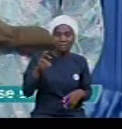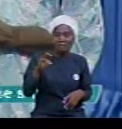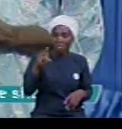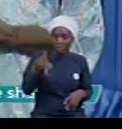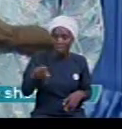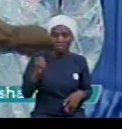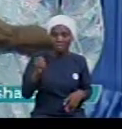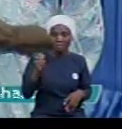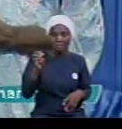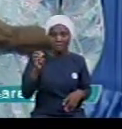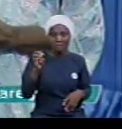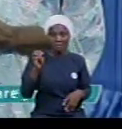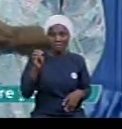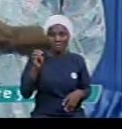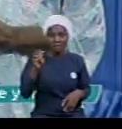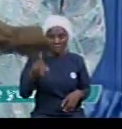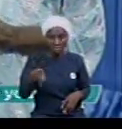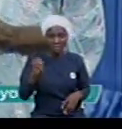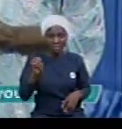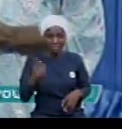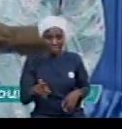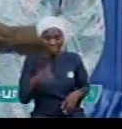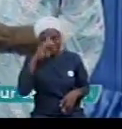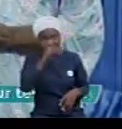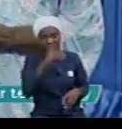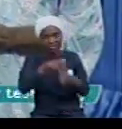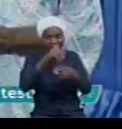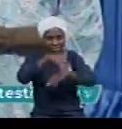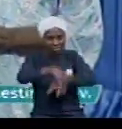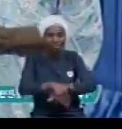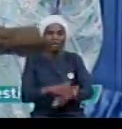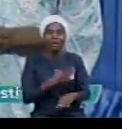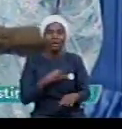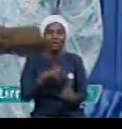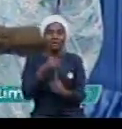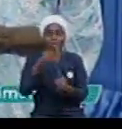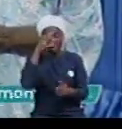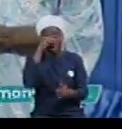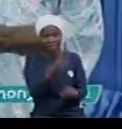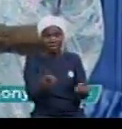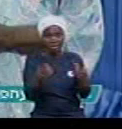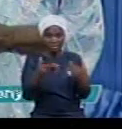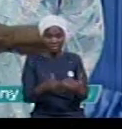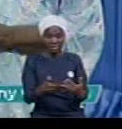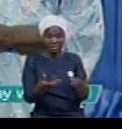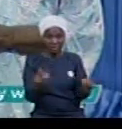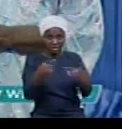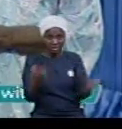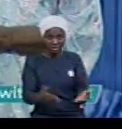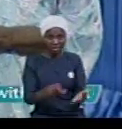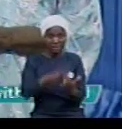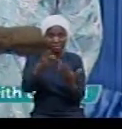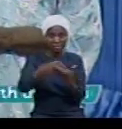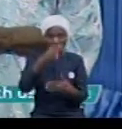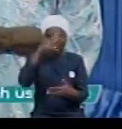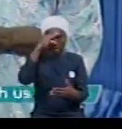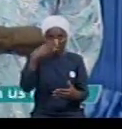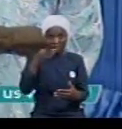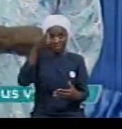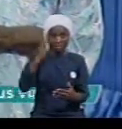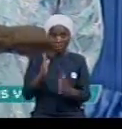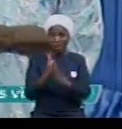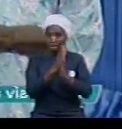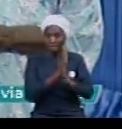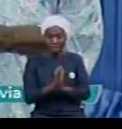severe. Until he came here, the man of God prayed yesterday. After the prayer of the man of